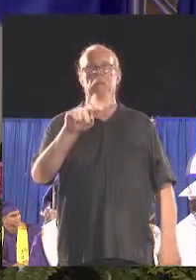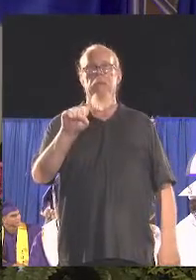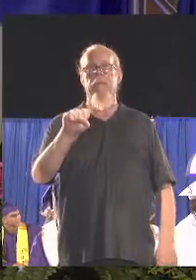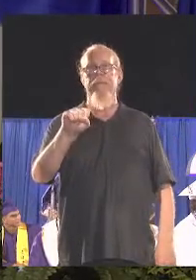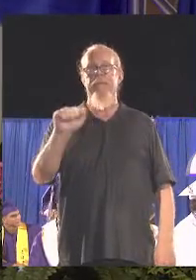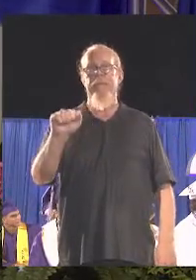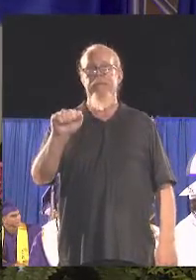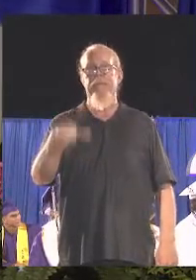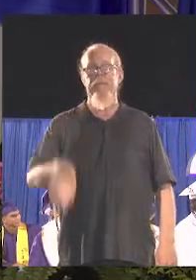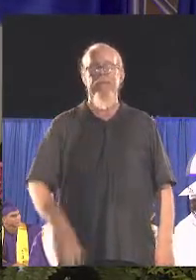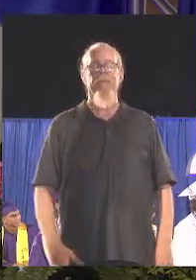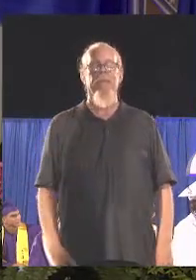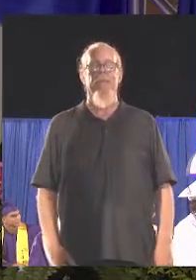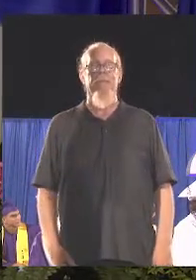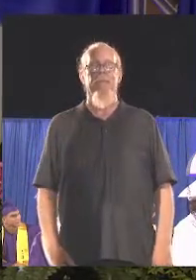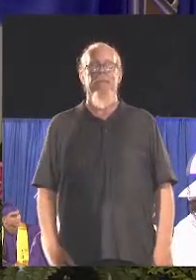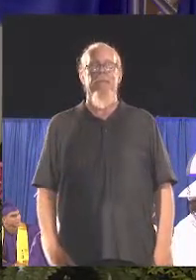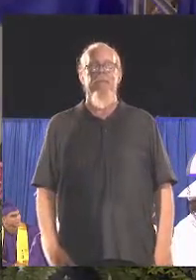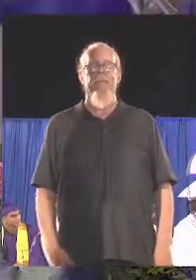Go, girl.